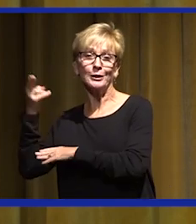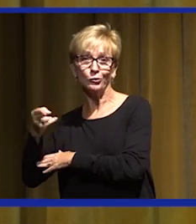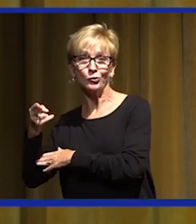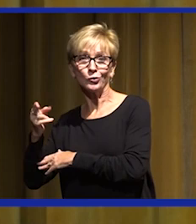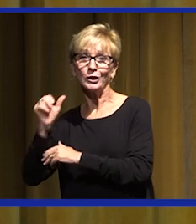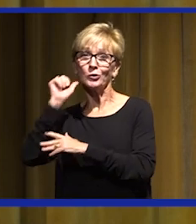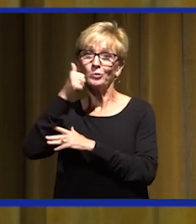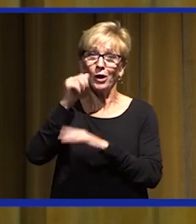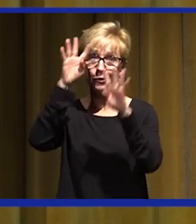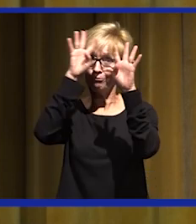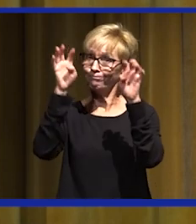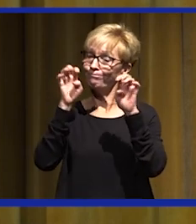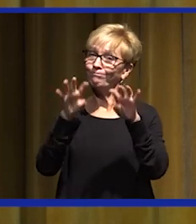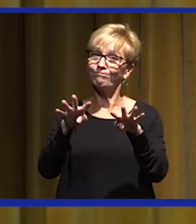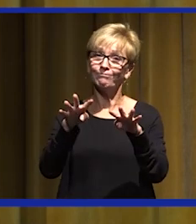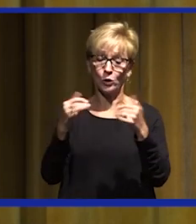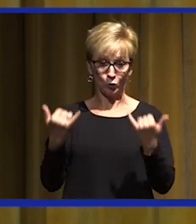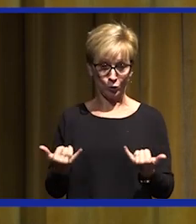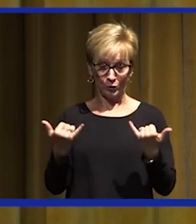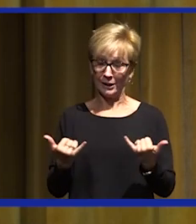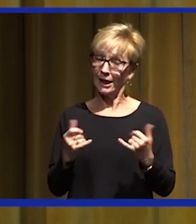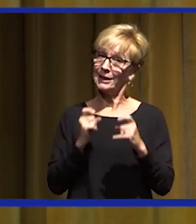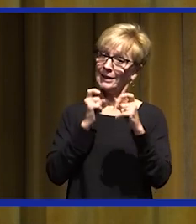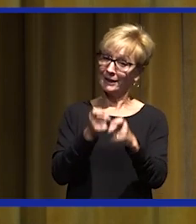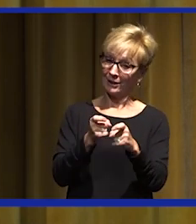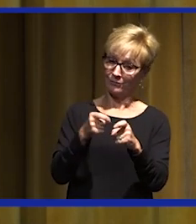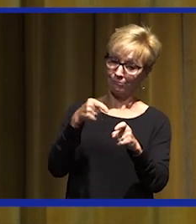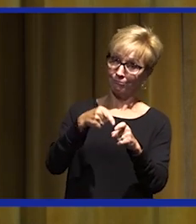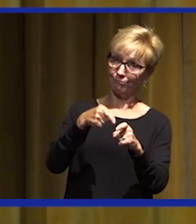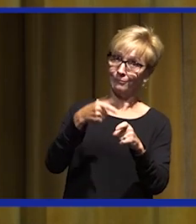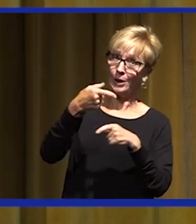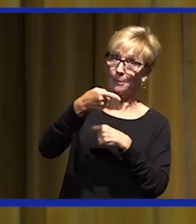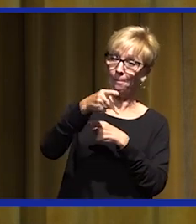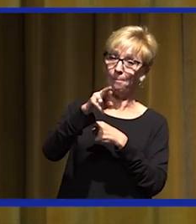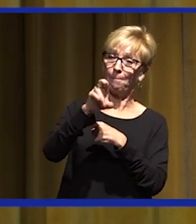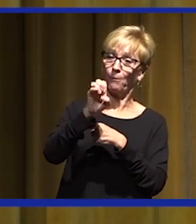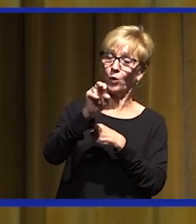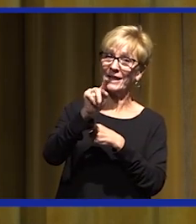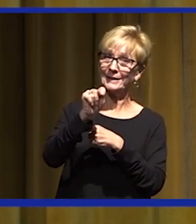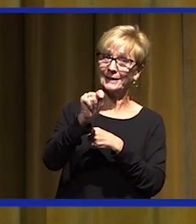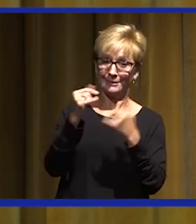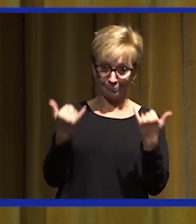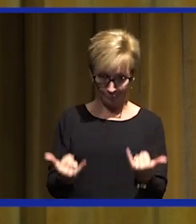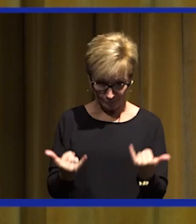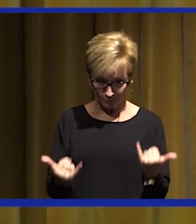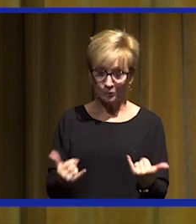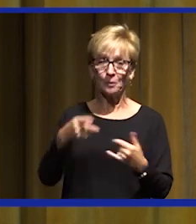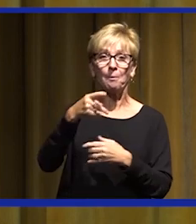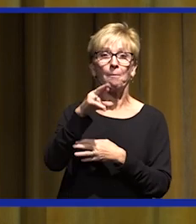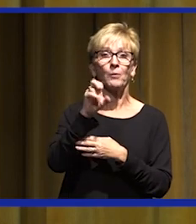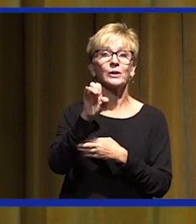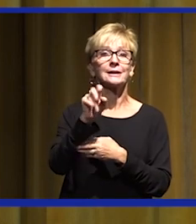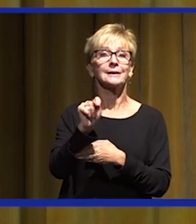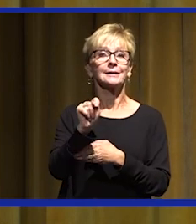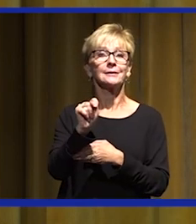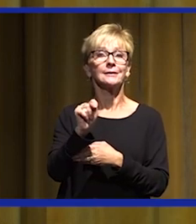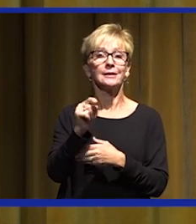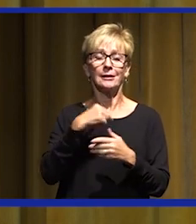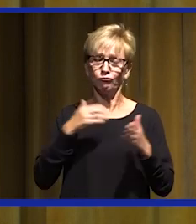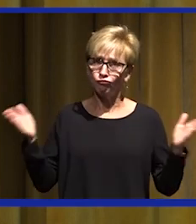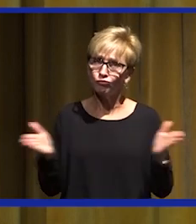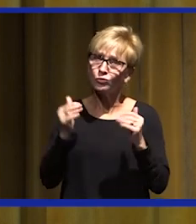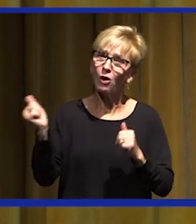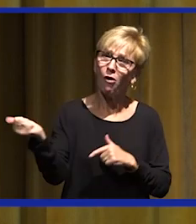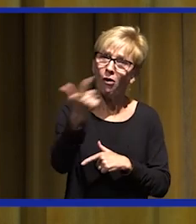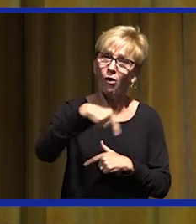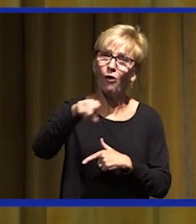a mystery, and today is a gift. That is why it is called the present. I urge you all,